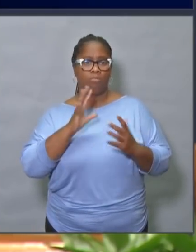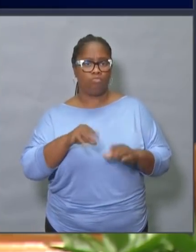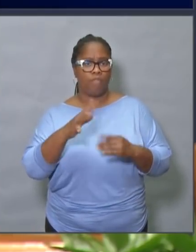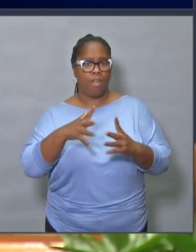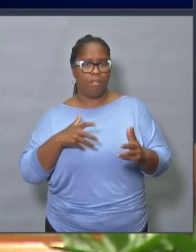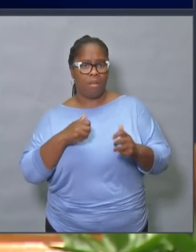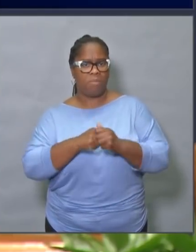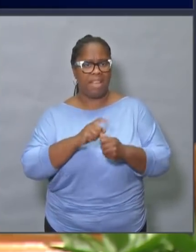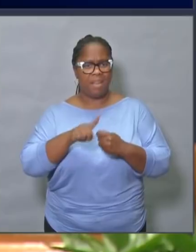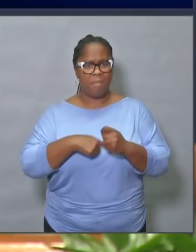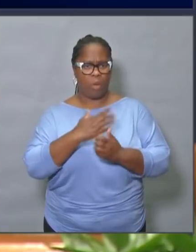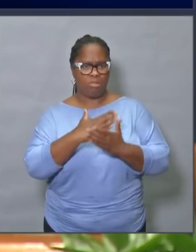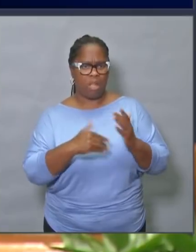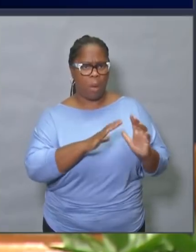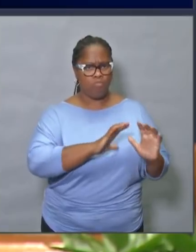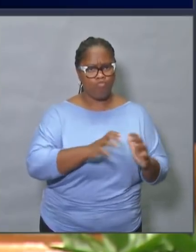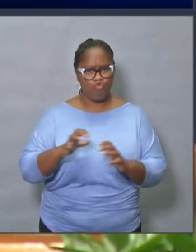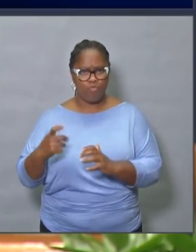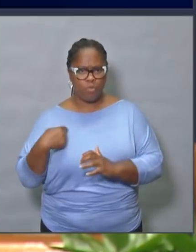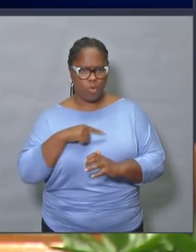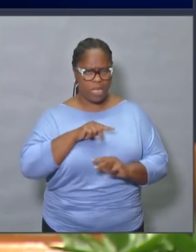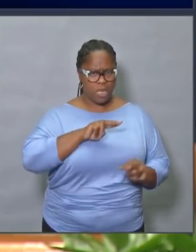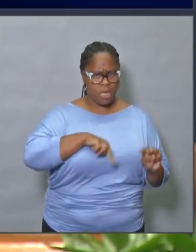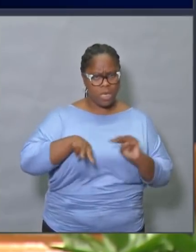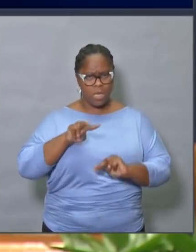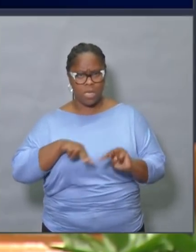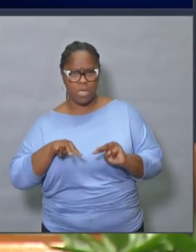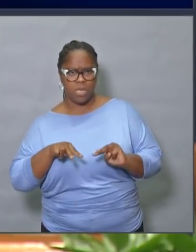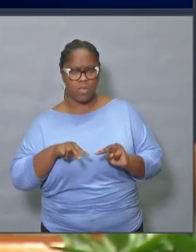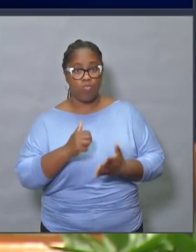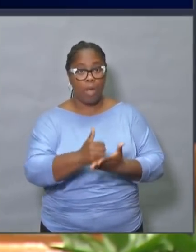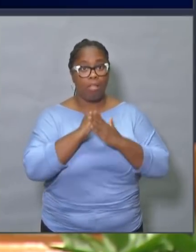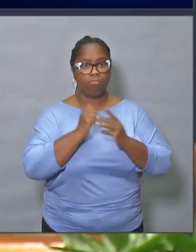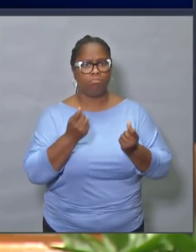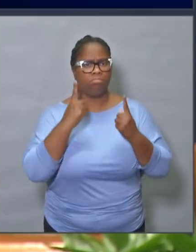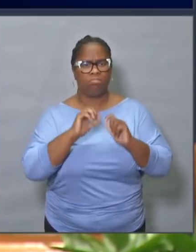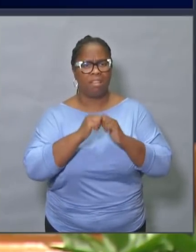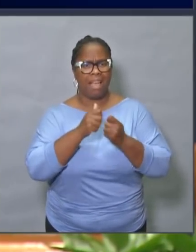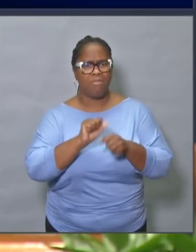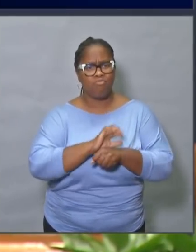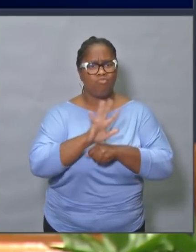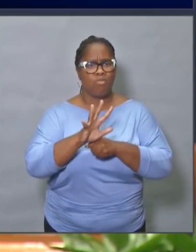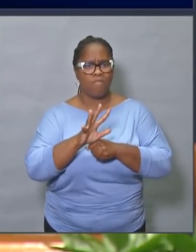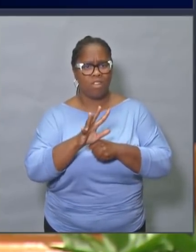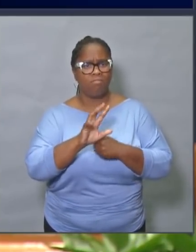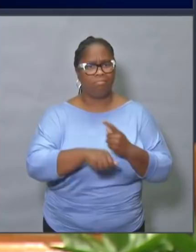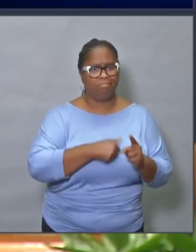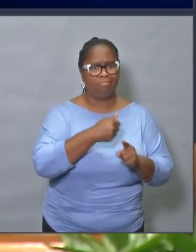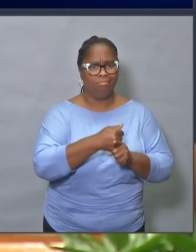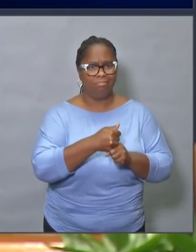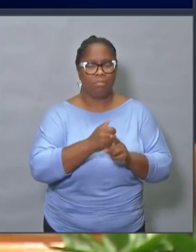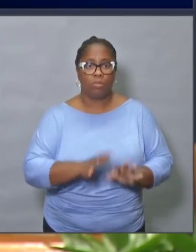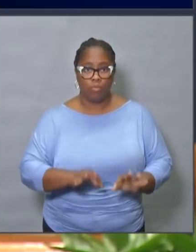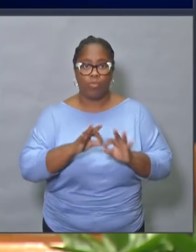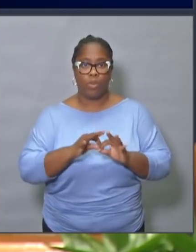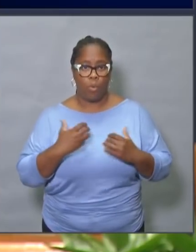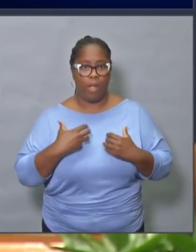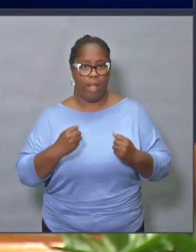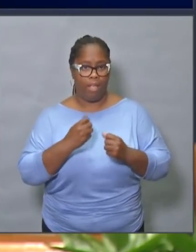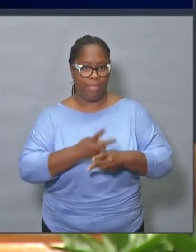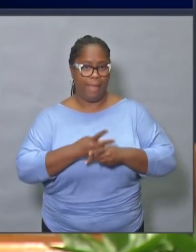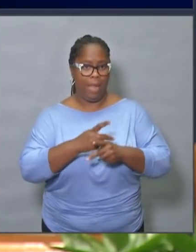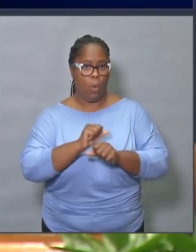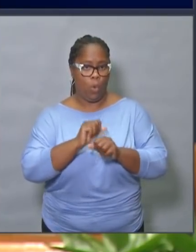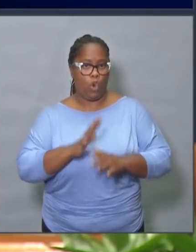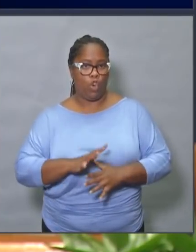some of the groups that we've been monitoring to understand how coronavirus is impacting critical healthcare workers. As